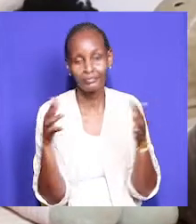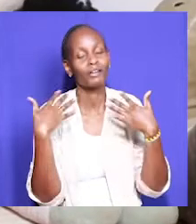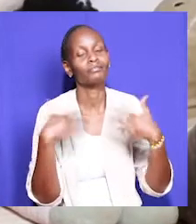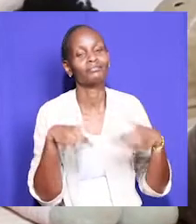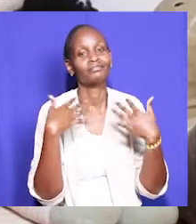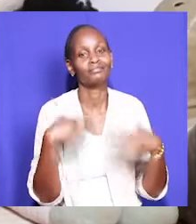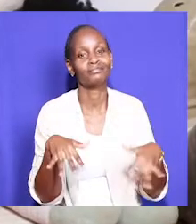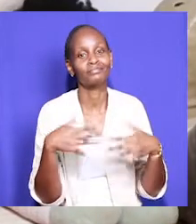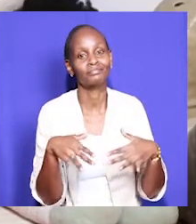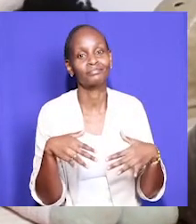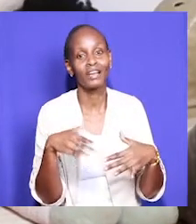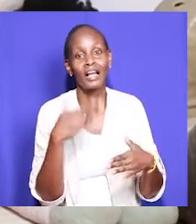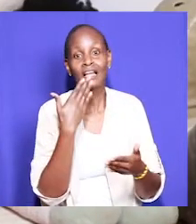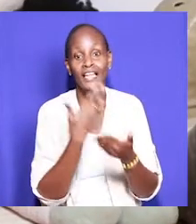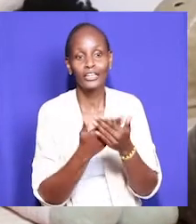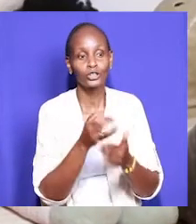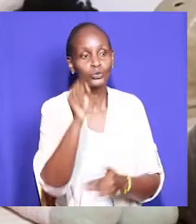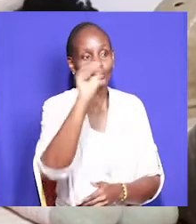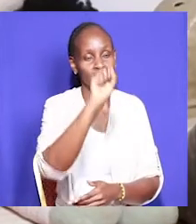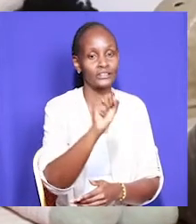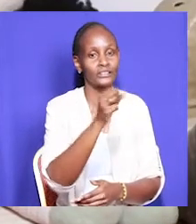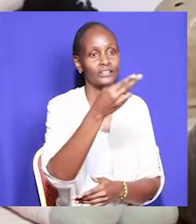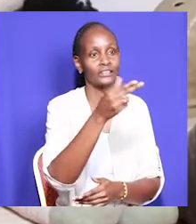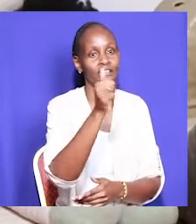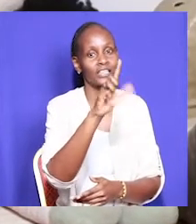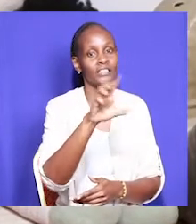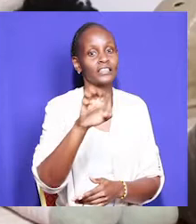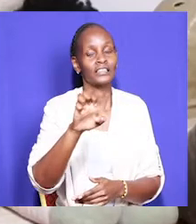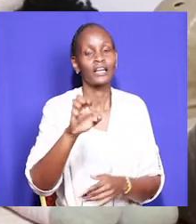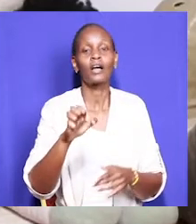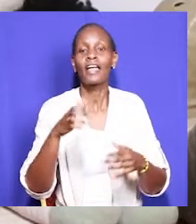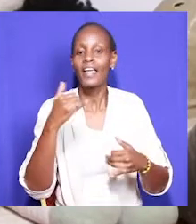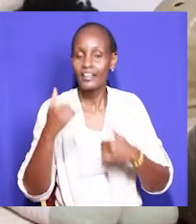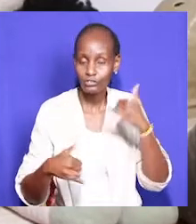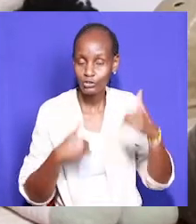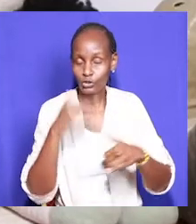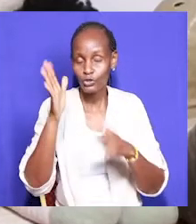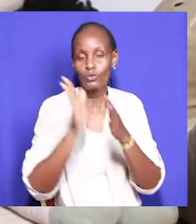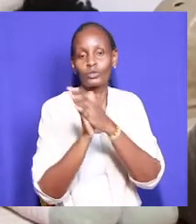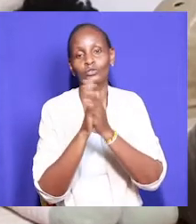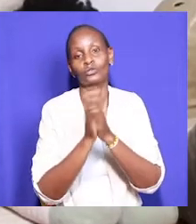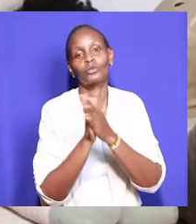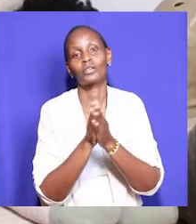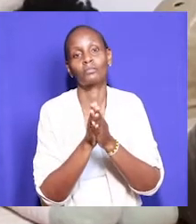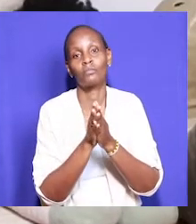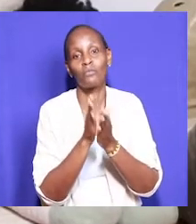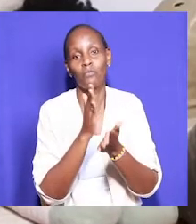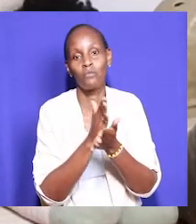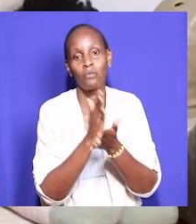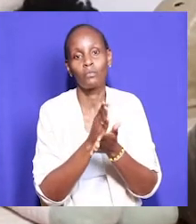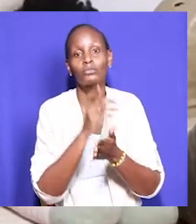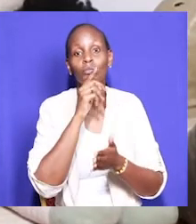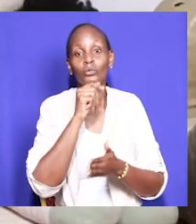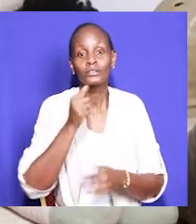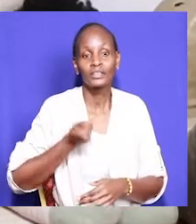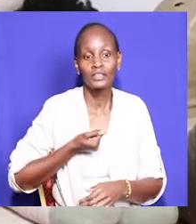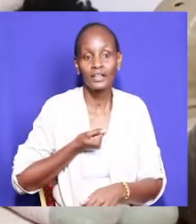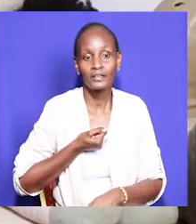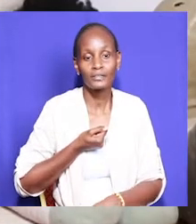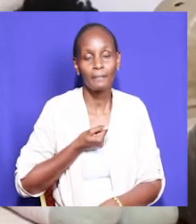Awesome. Thank you, Charlie and group. We were really enjoyed your story. And boys and